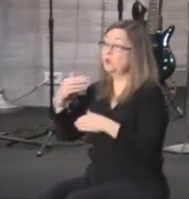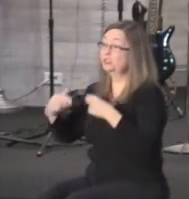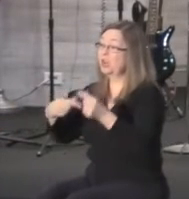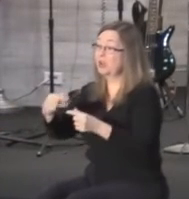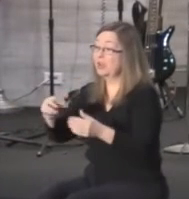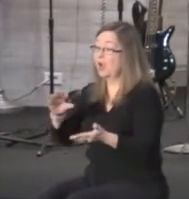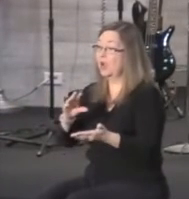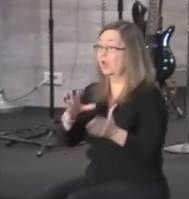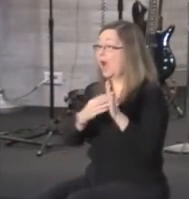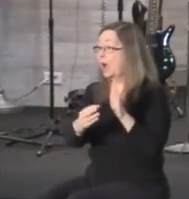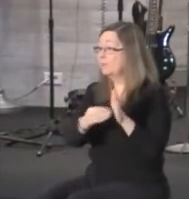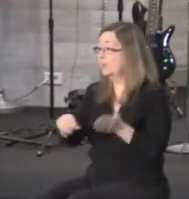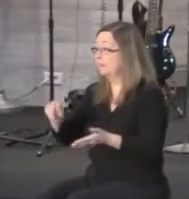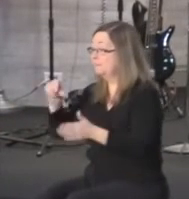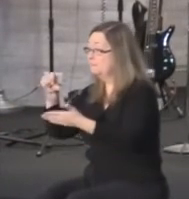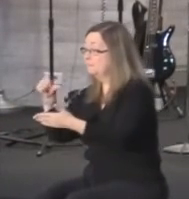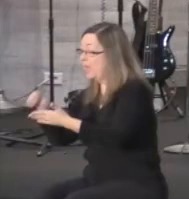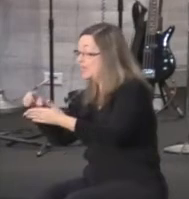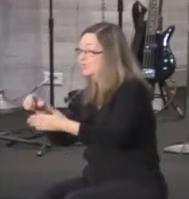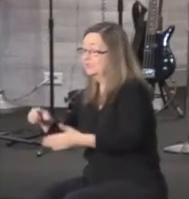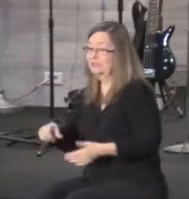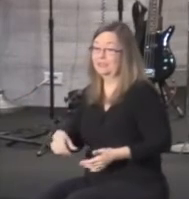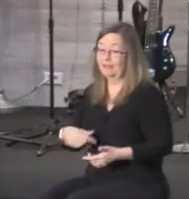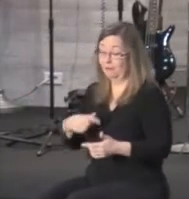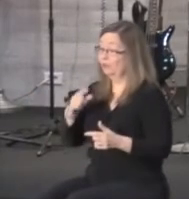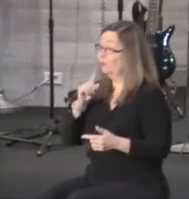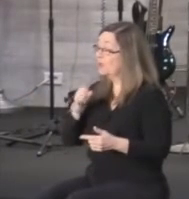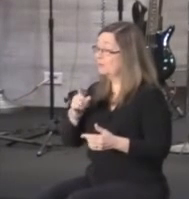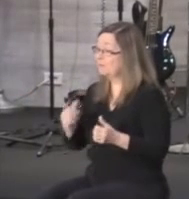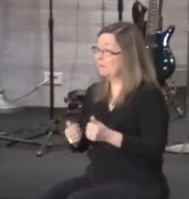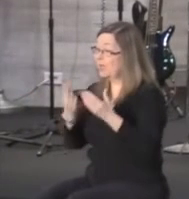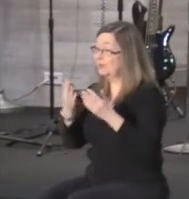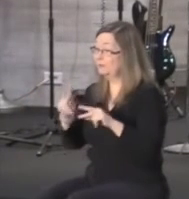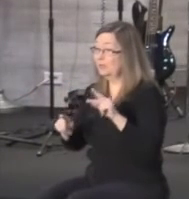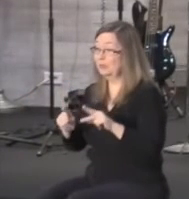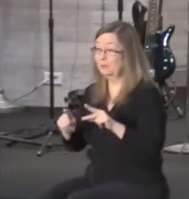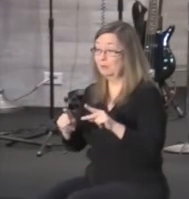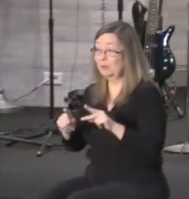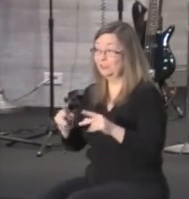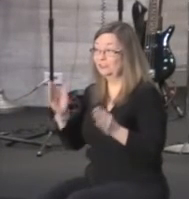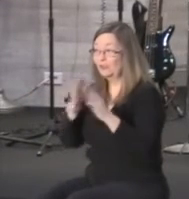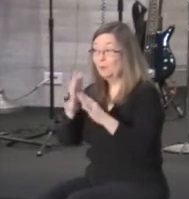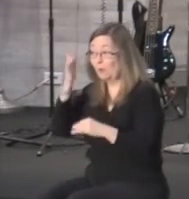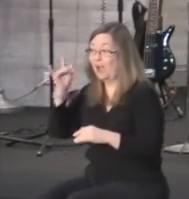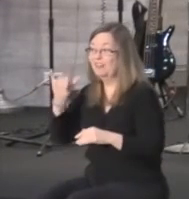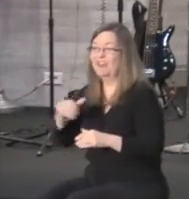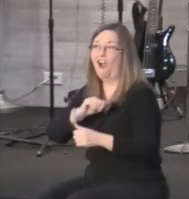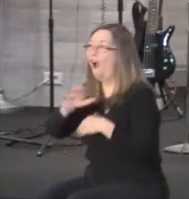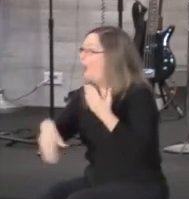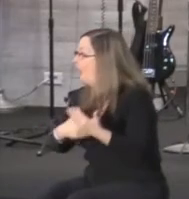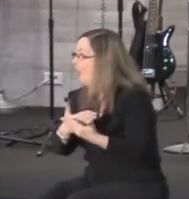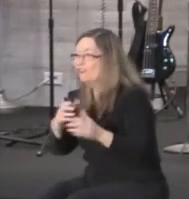paste generation. We highlight things, we copy it, we paste it. In fact, many people get in trouble in college now because that's all they do.